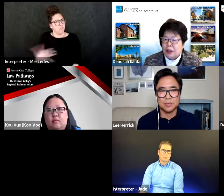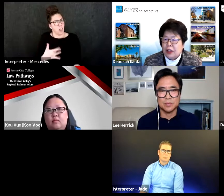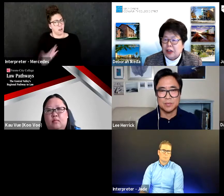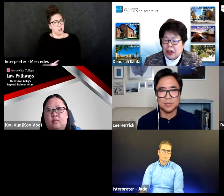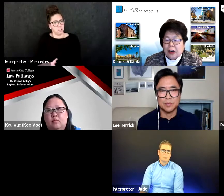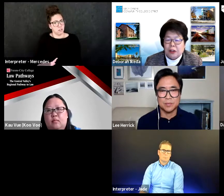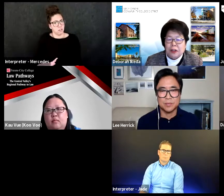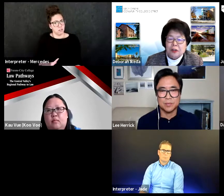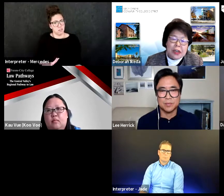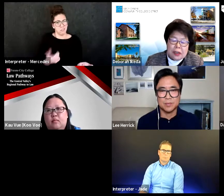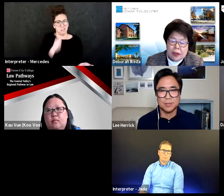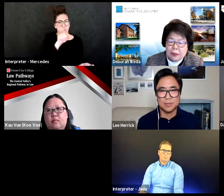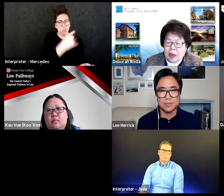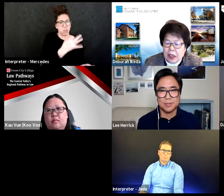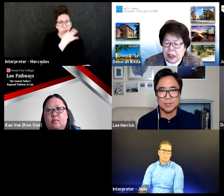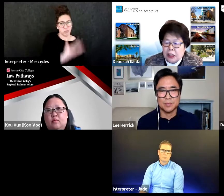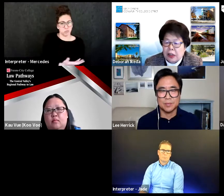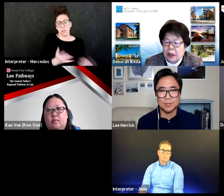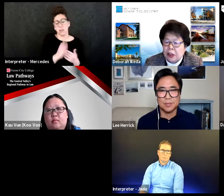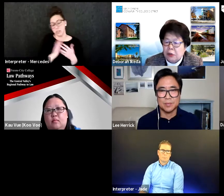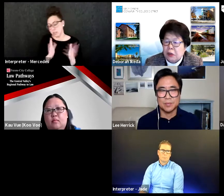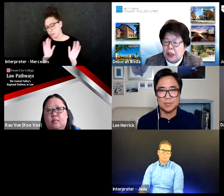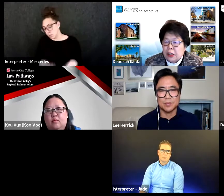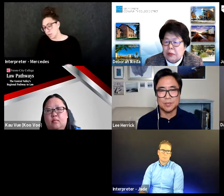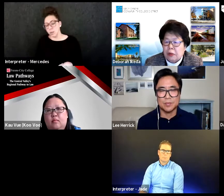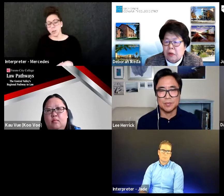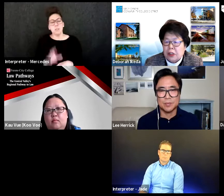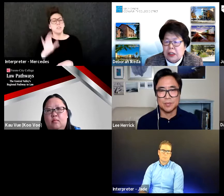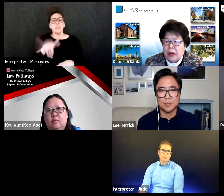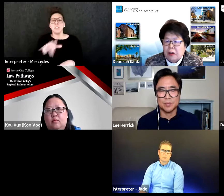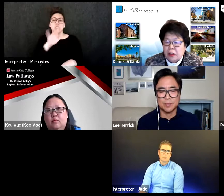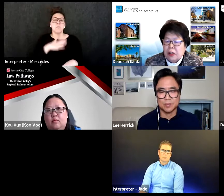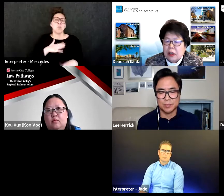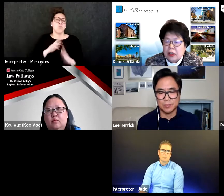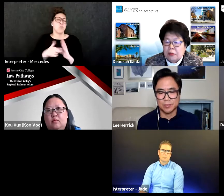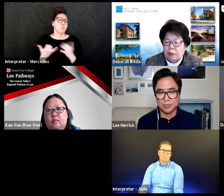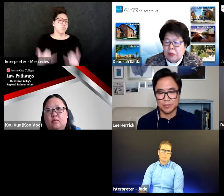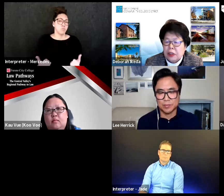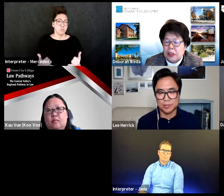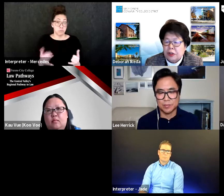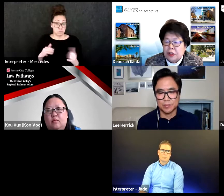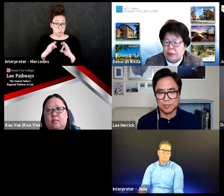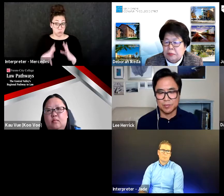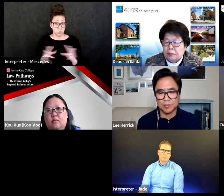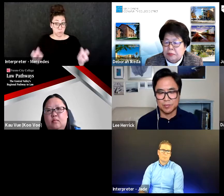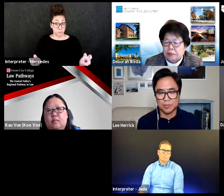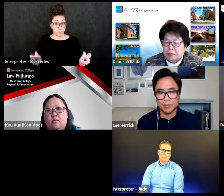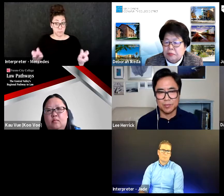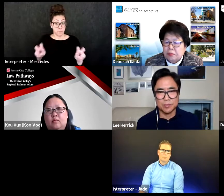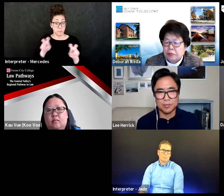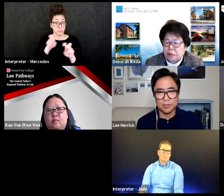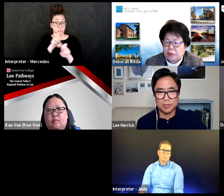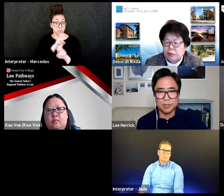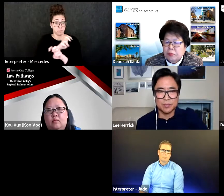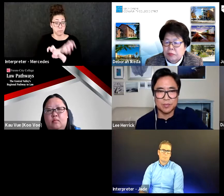experts know they're how they're doing. Anyway, so that's really what I see my role is now in the